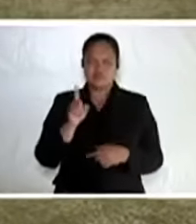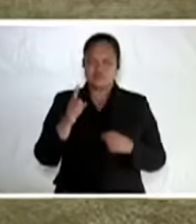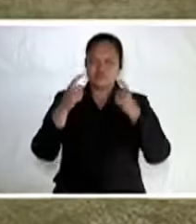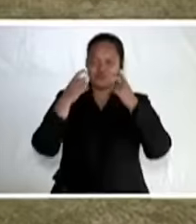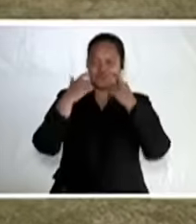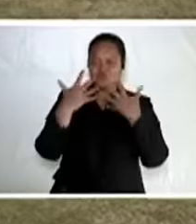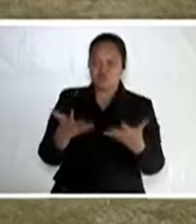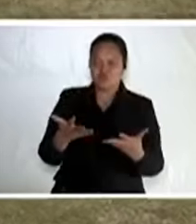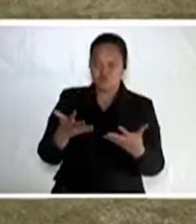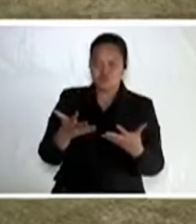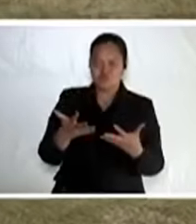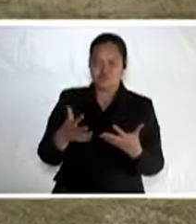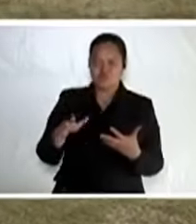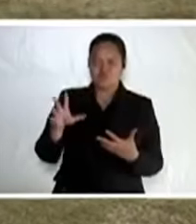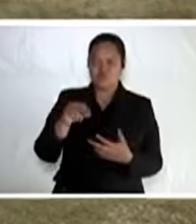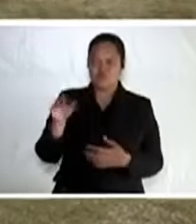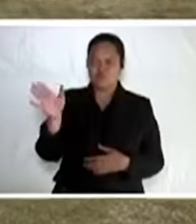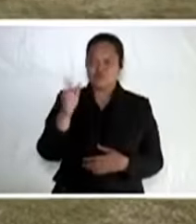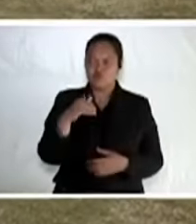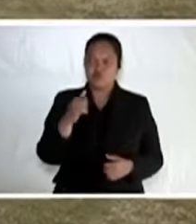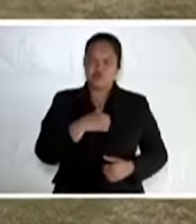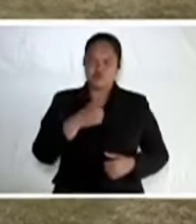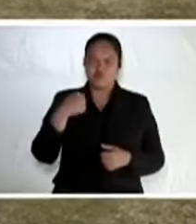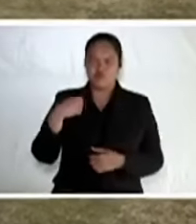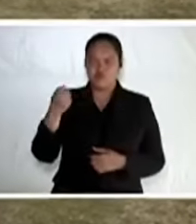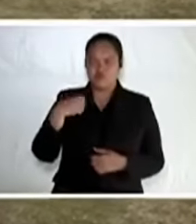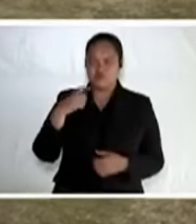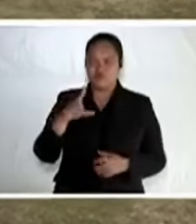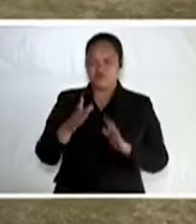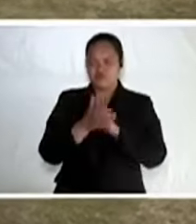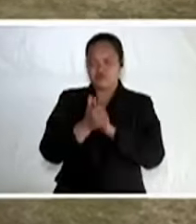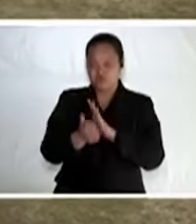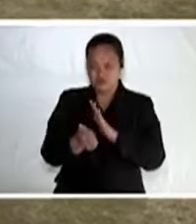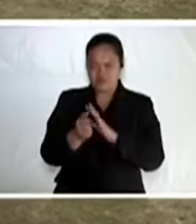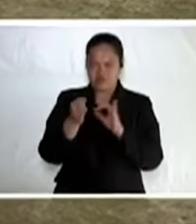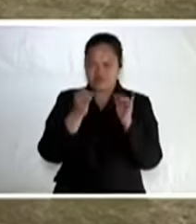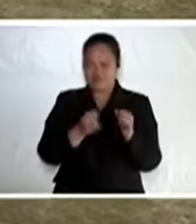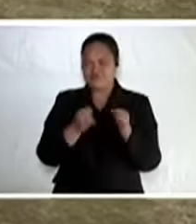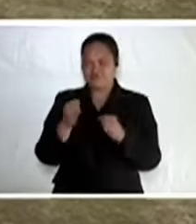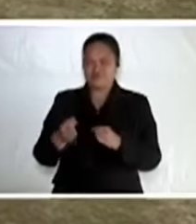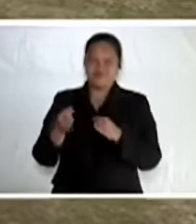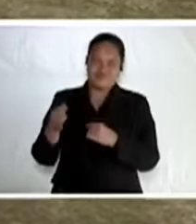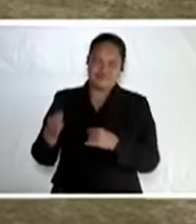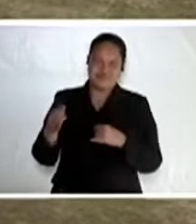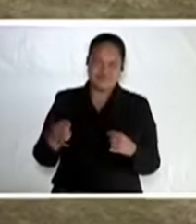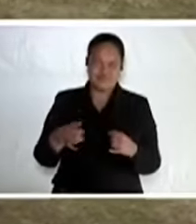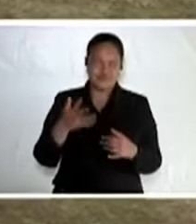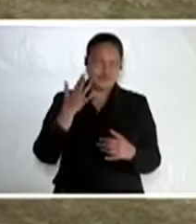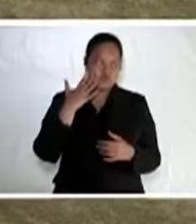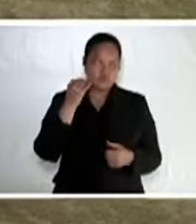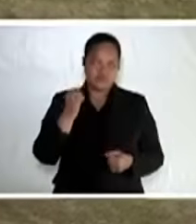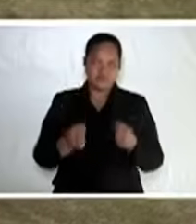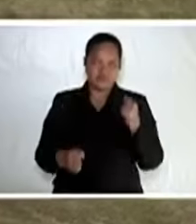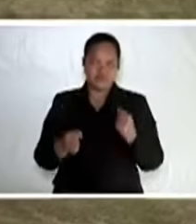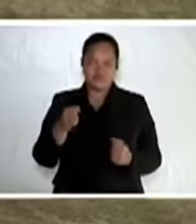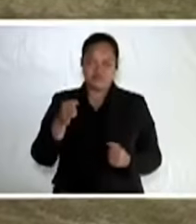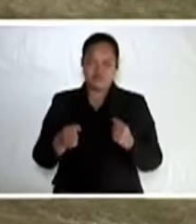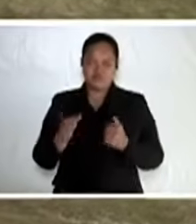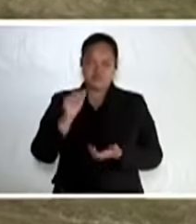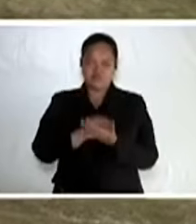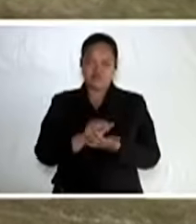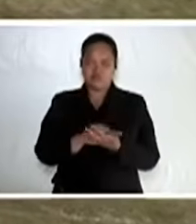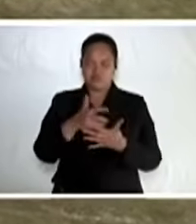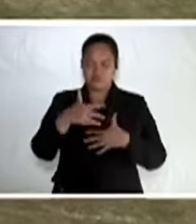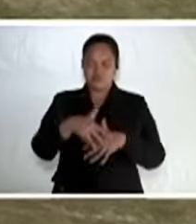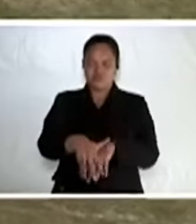able to present to the reviewing officer the drills and the skillfulness of each individual as the march past